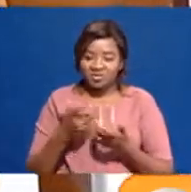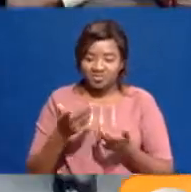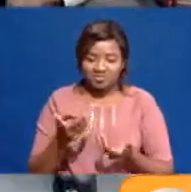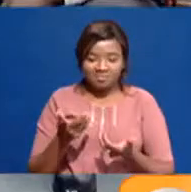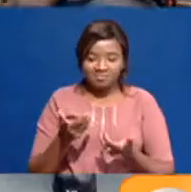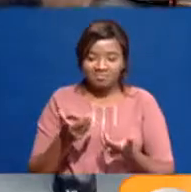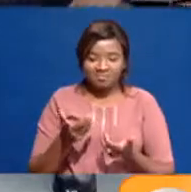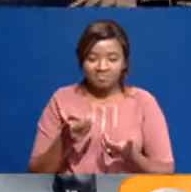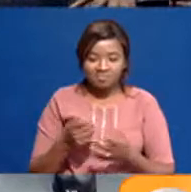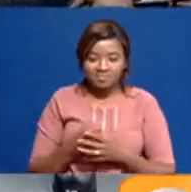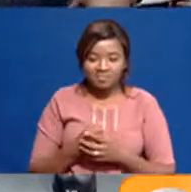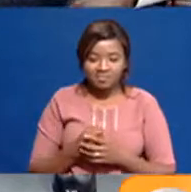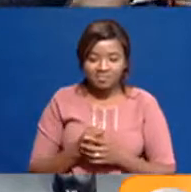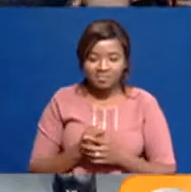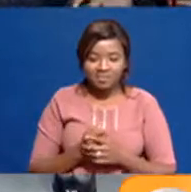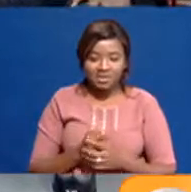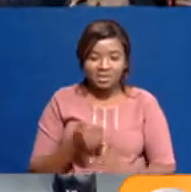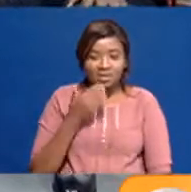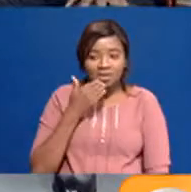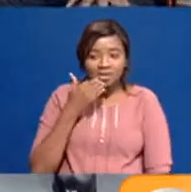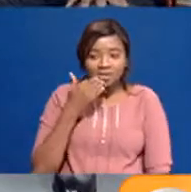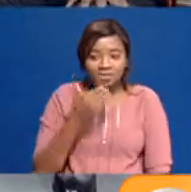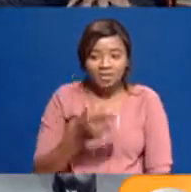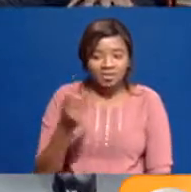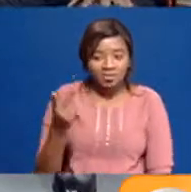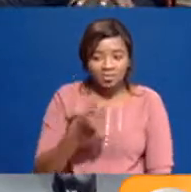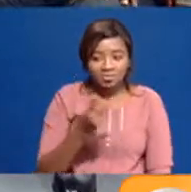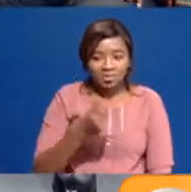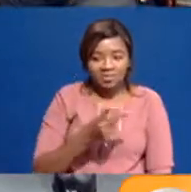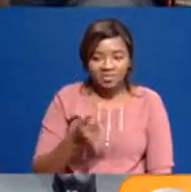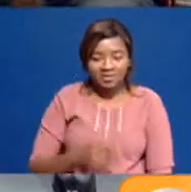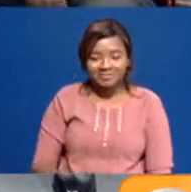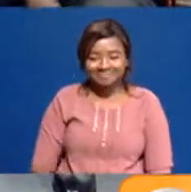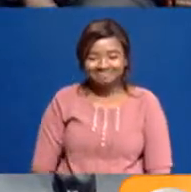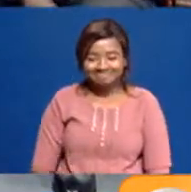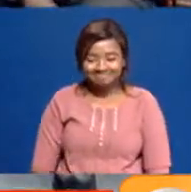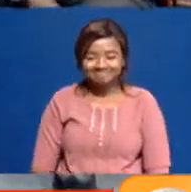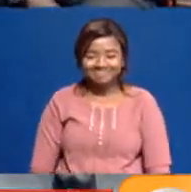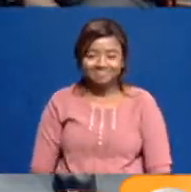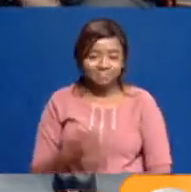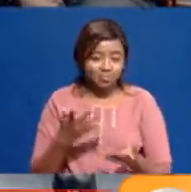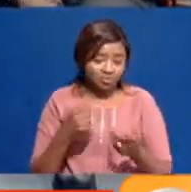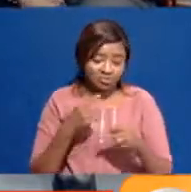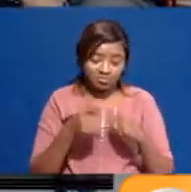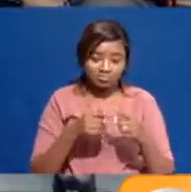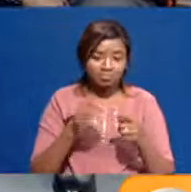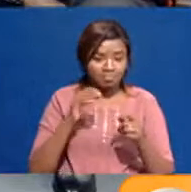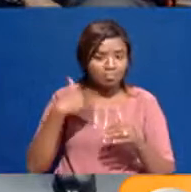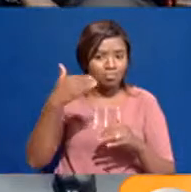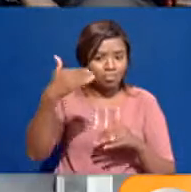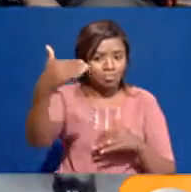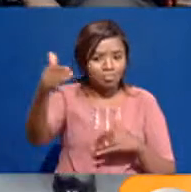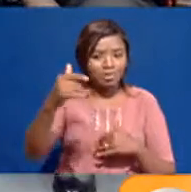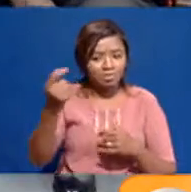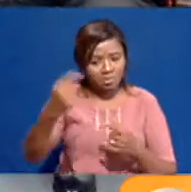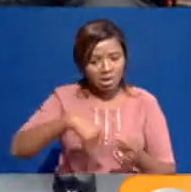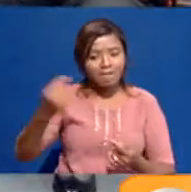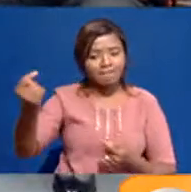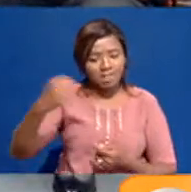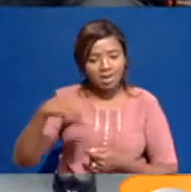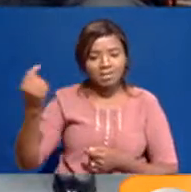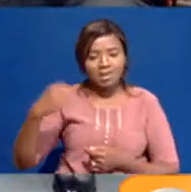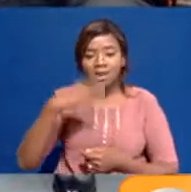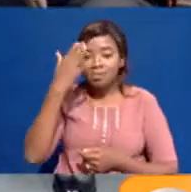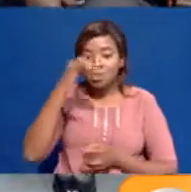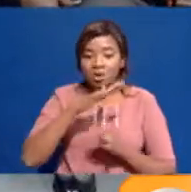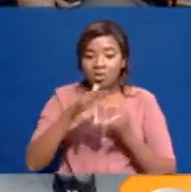Yeah. Exactly. Gentlemen, it's a pleasure. Thank you so much. Thank you. And we have to keep talking. We'll have you back more and more because